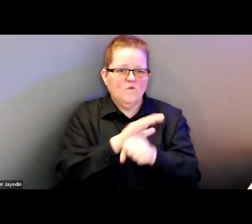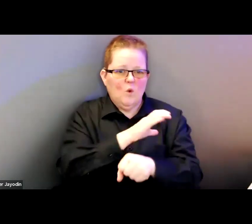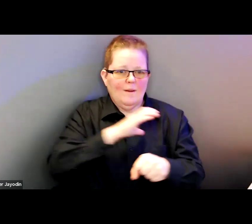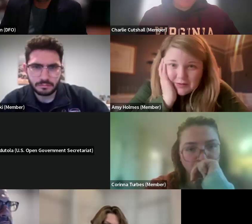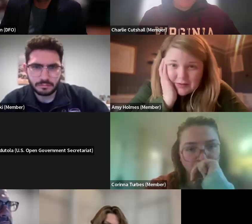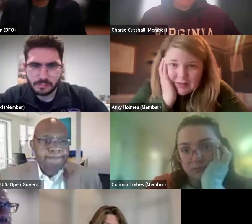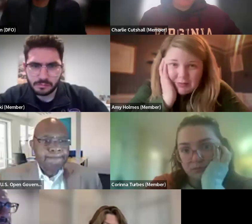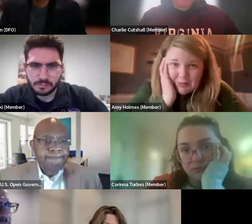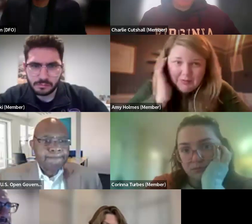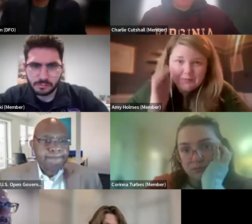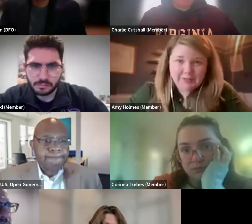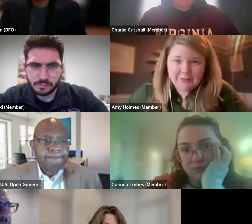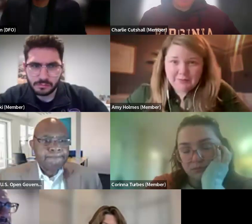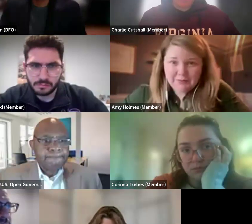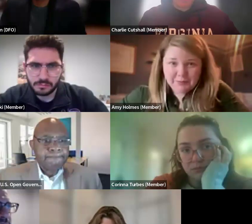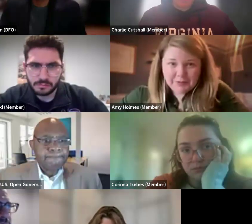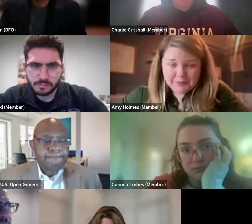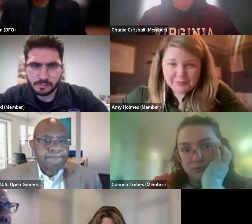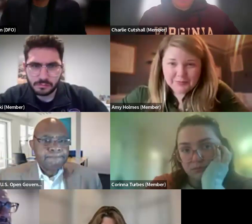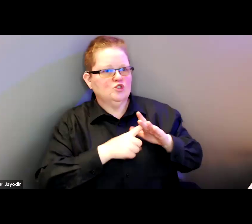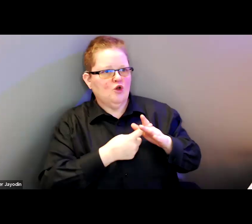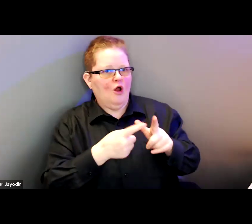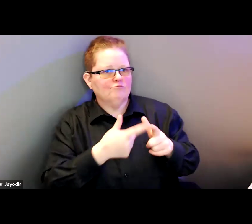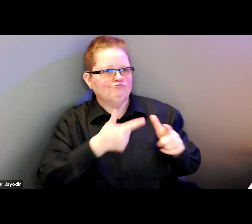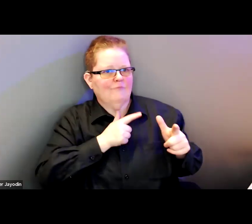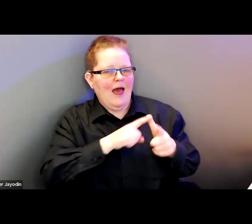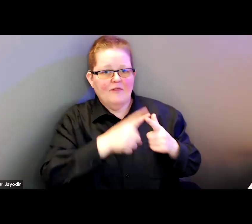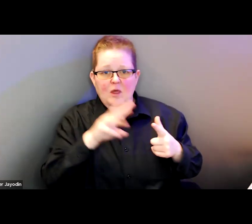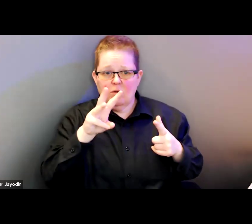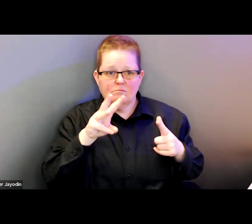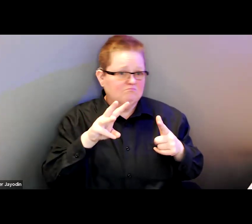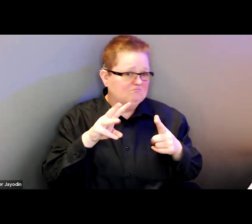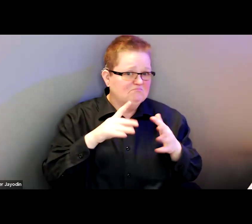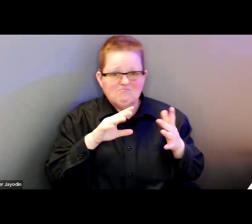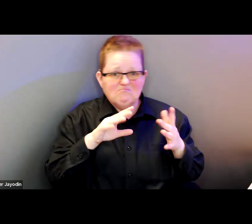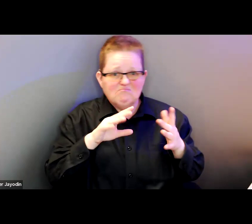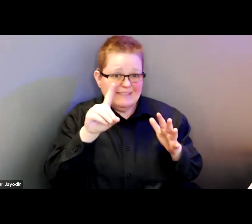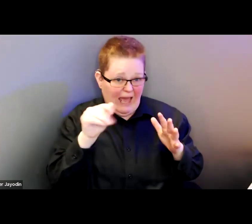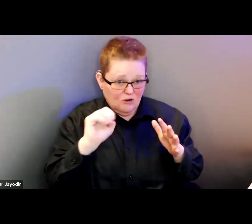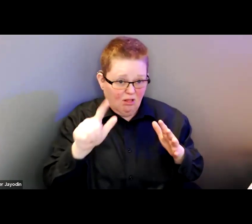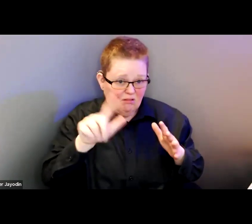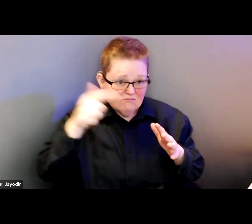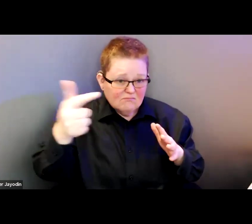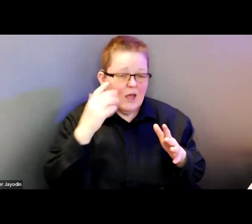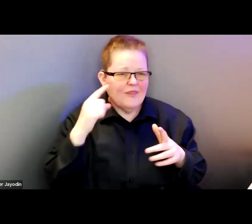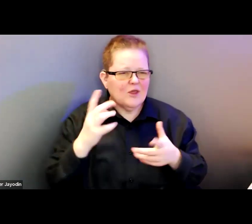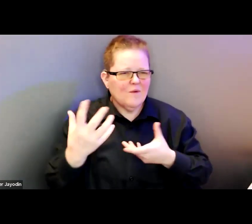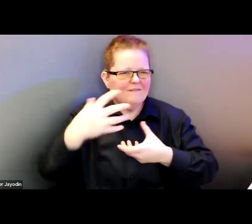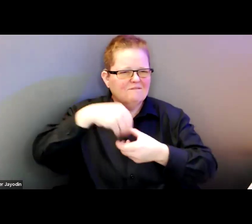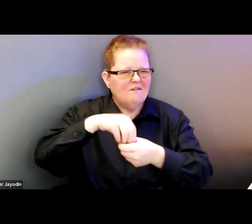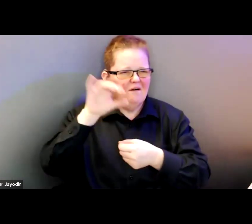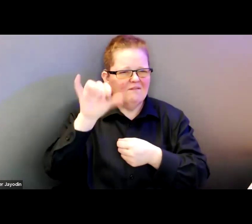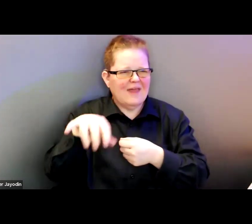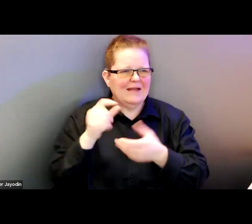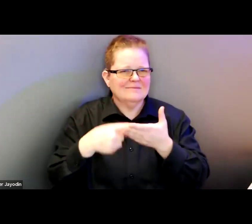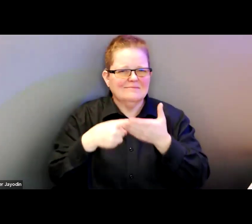I can start, and then I would welcome Daniel if you want to add to it, because I think you were also part of our discussion,